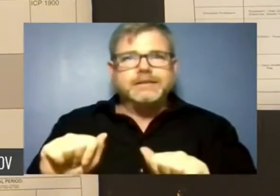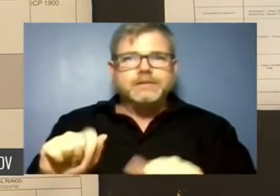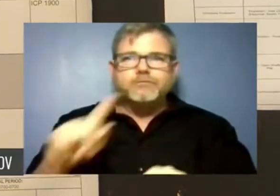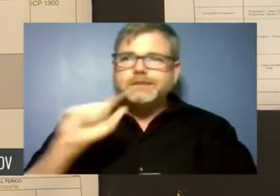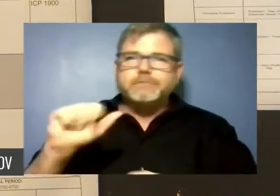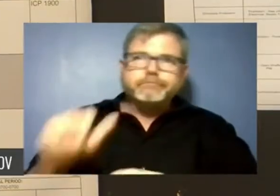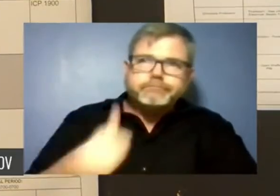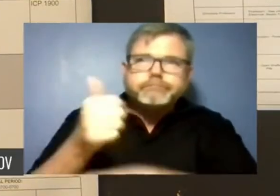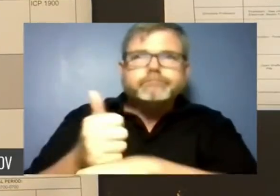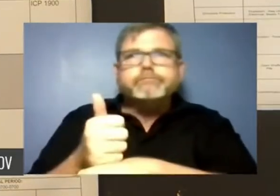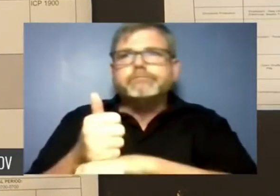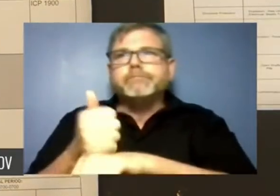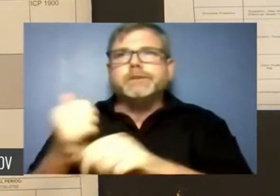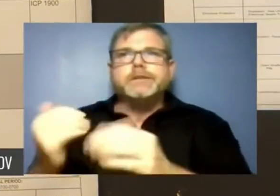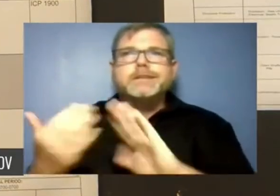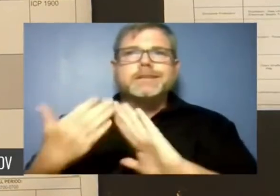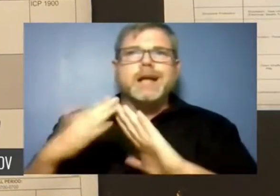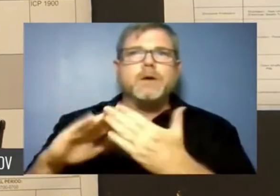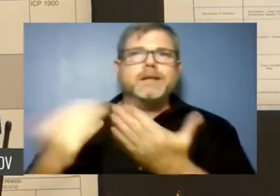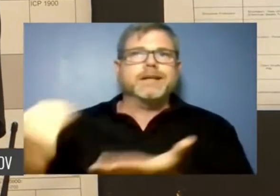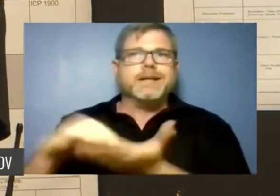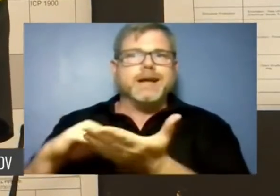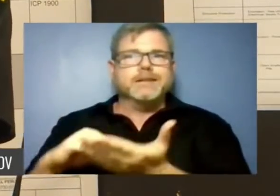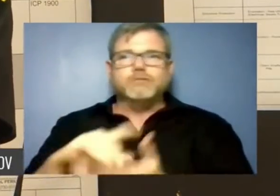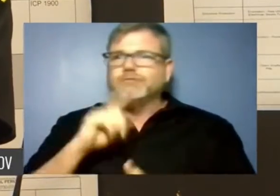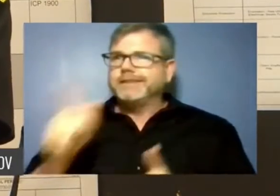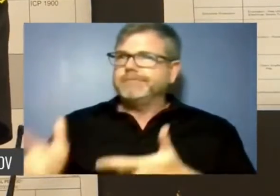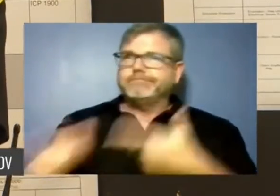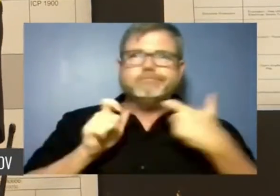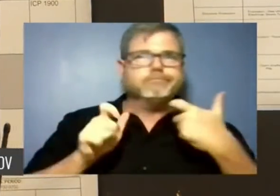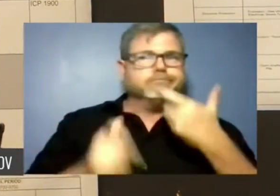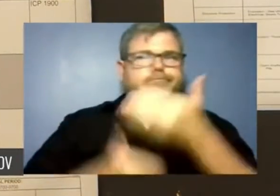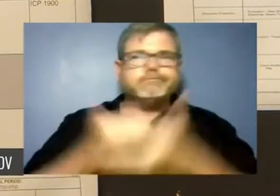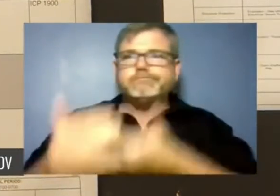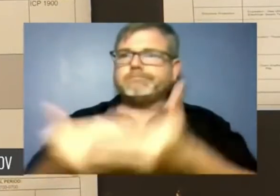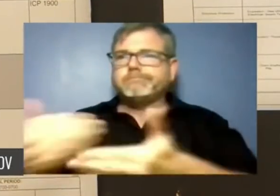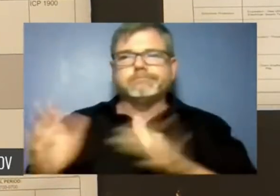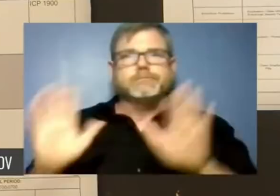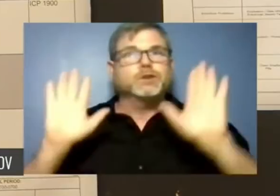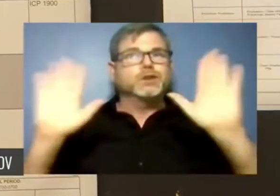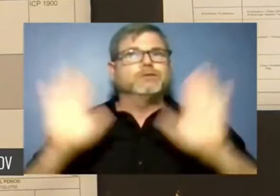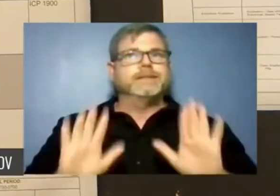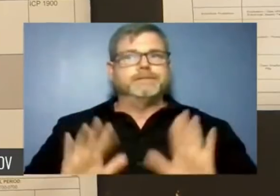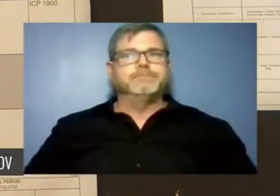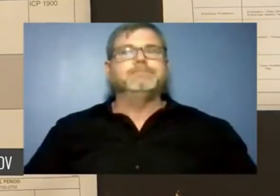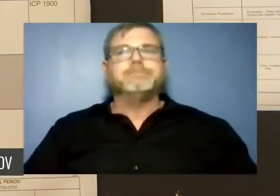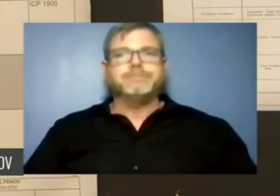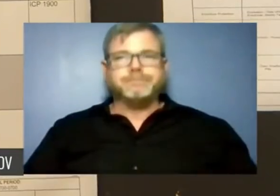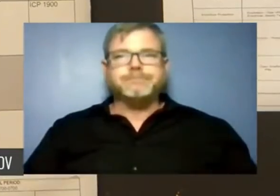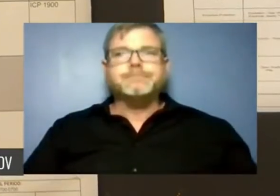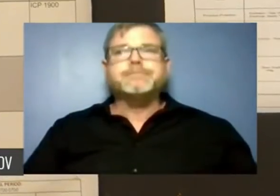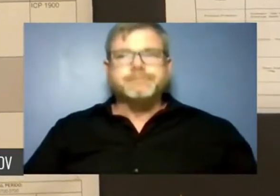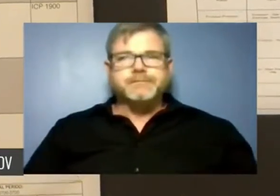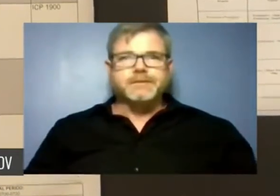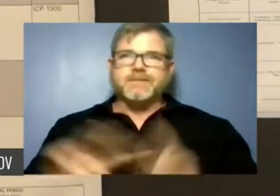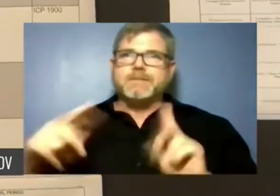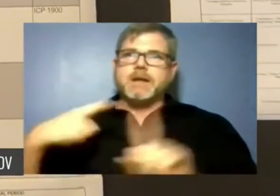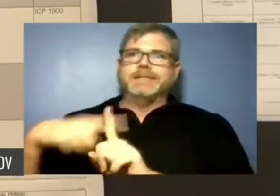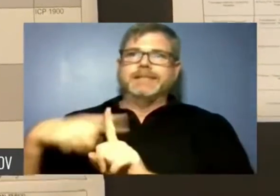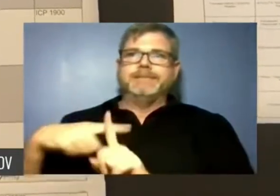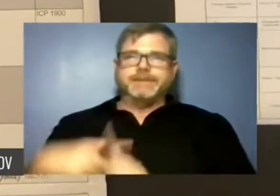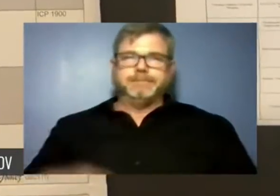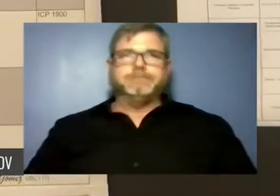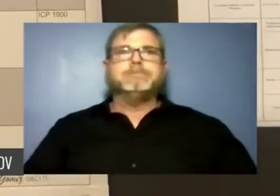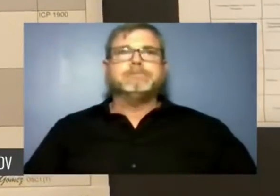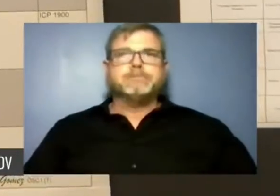places within the state. So that's very positive to me. And in closing, I just want to thank, we